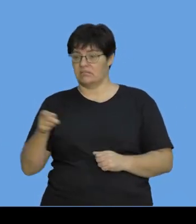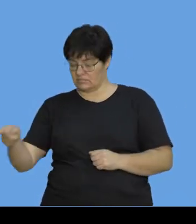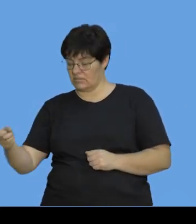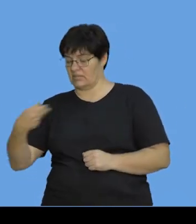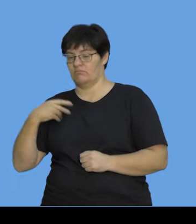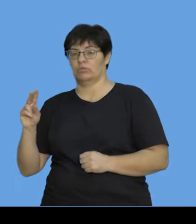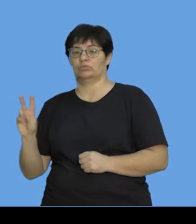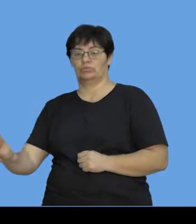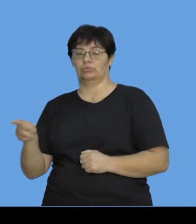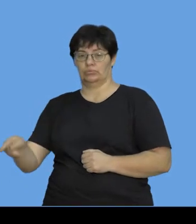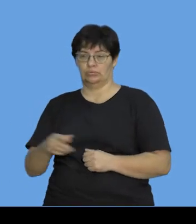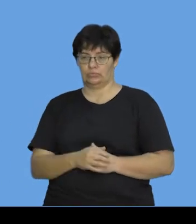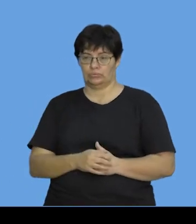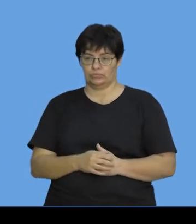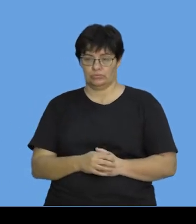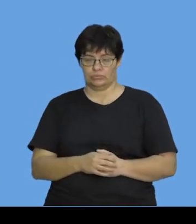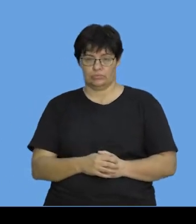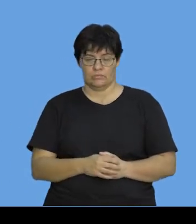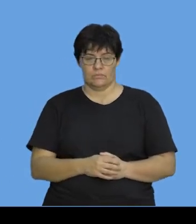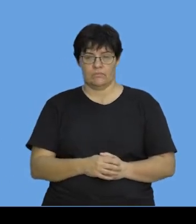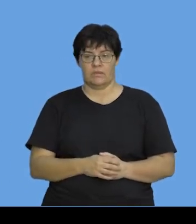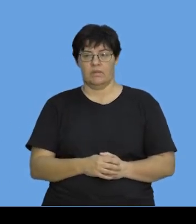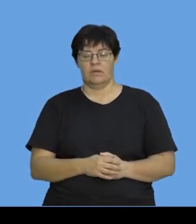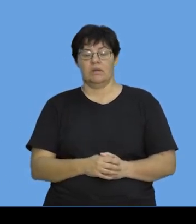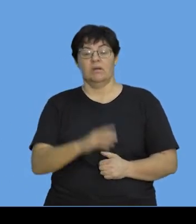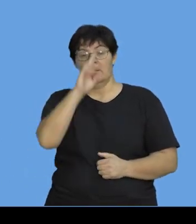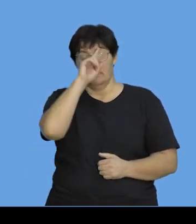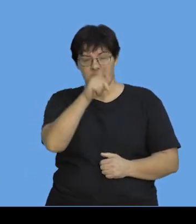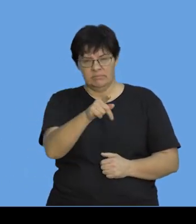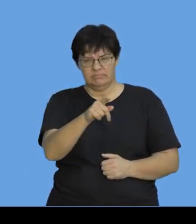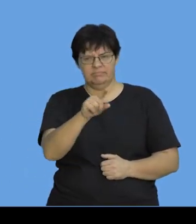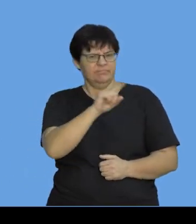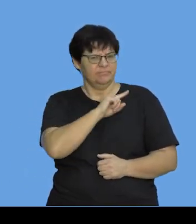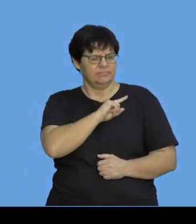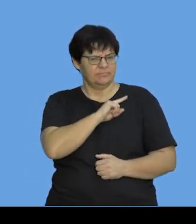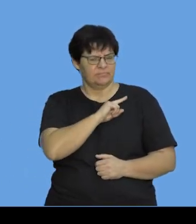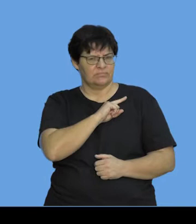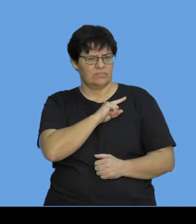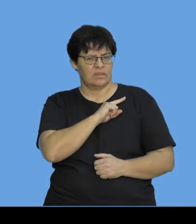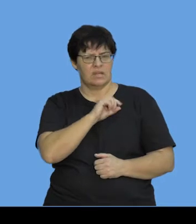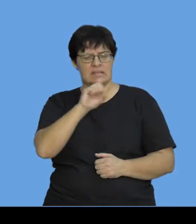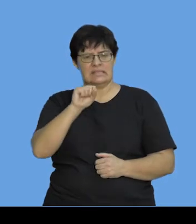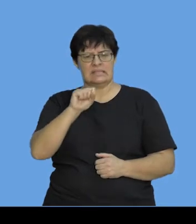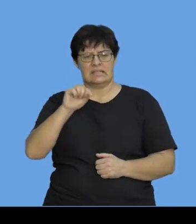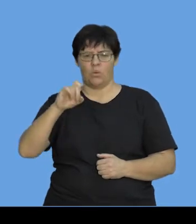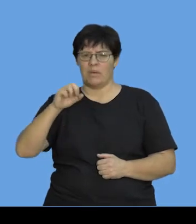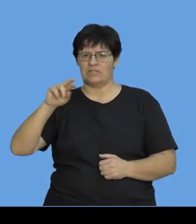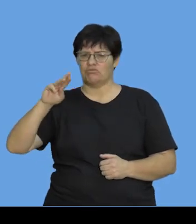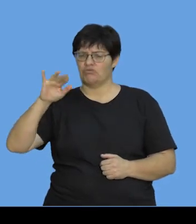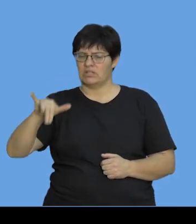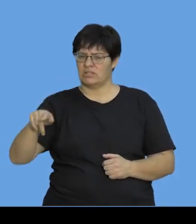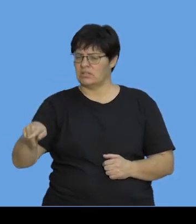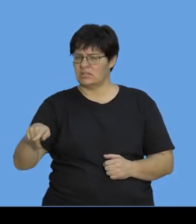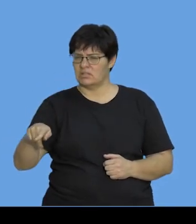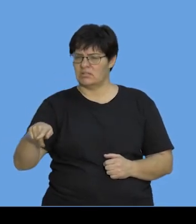1:3:2, right? So that's the stoichiometric ratio. So remember, why are we saying it's the stoichiometric mole ratio? Because